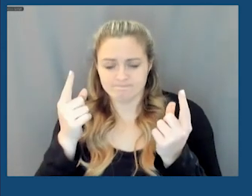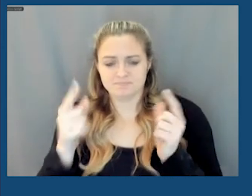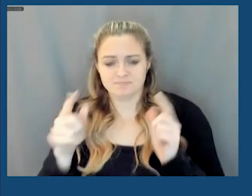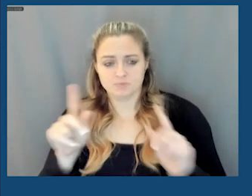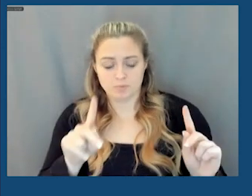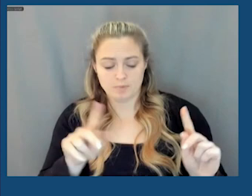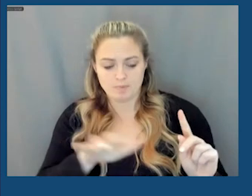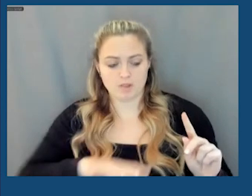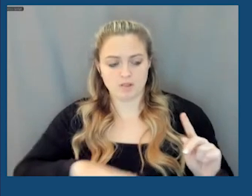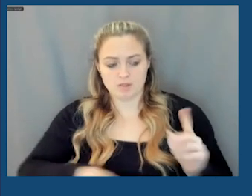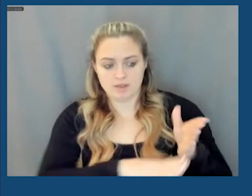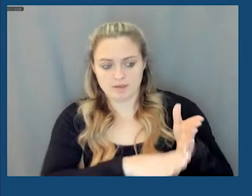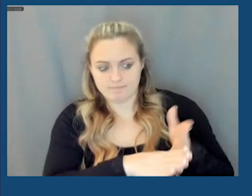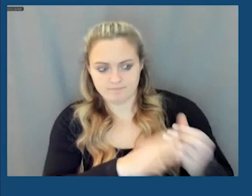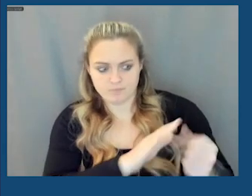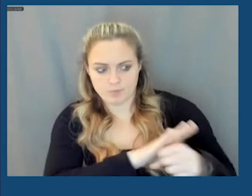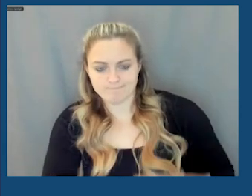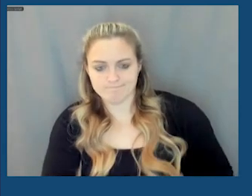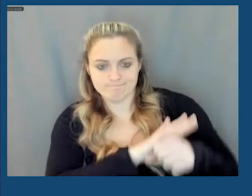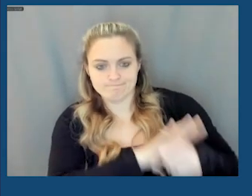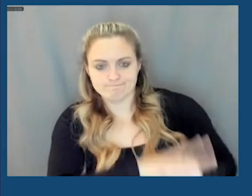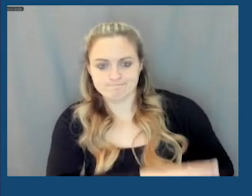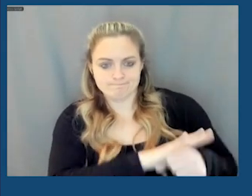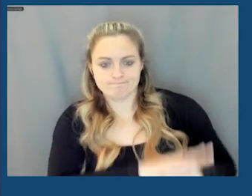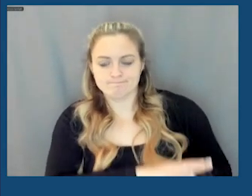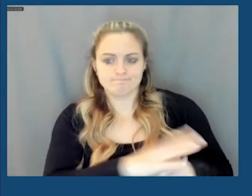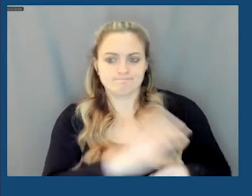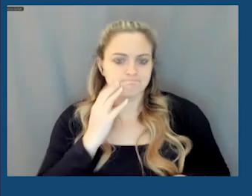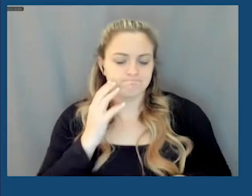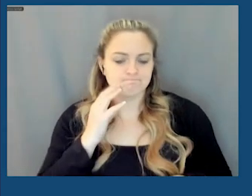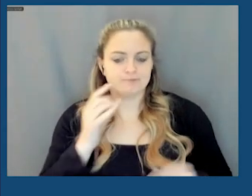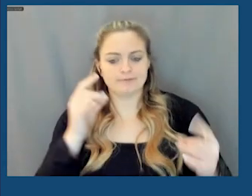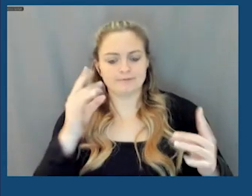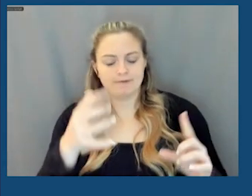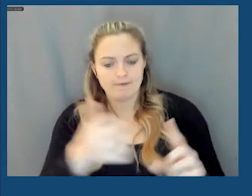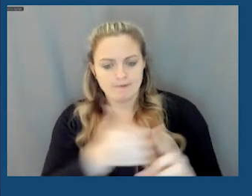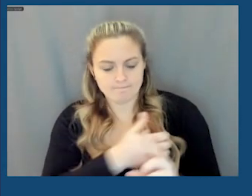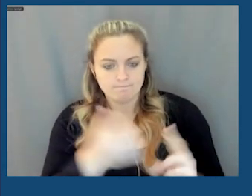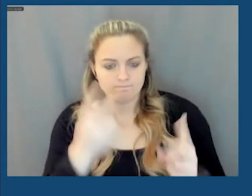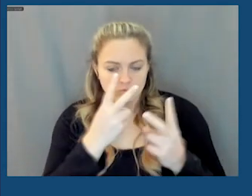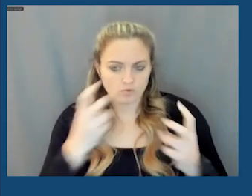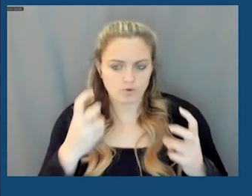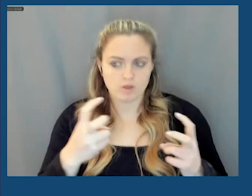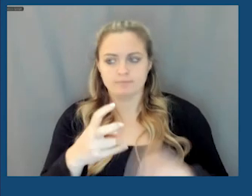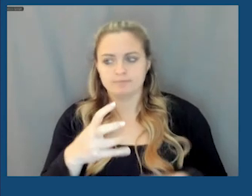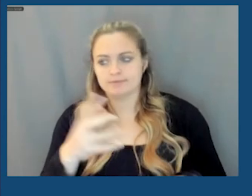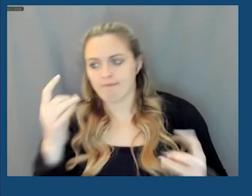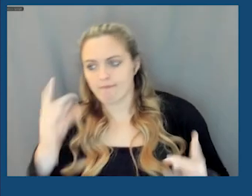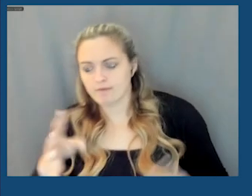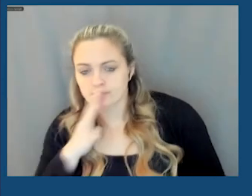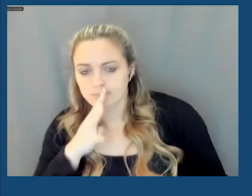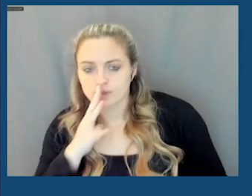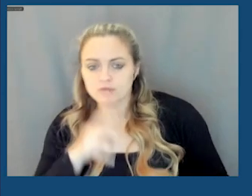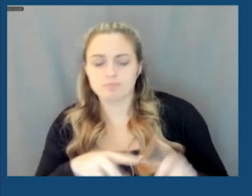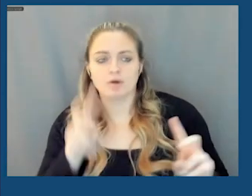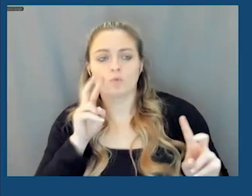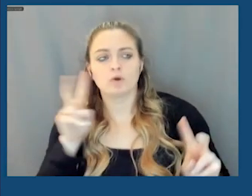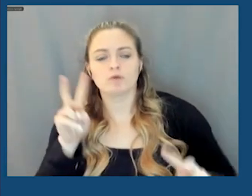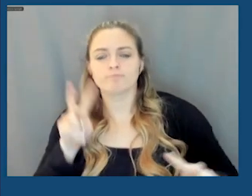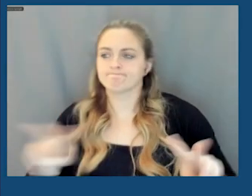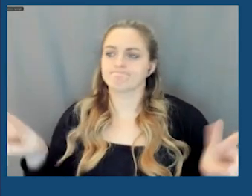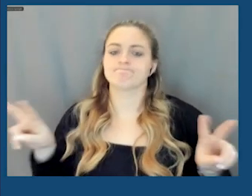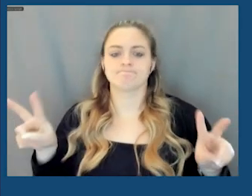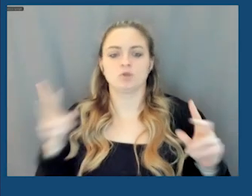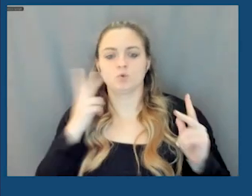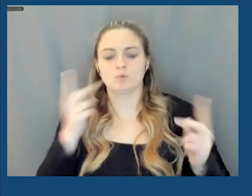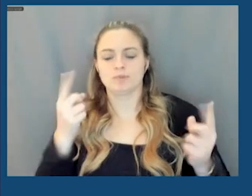who have been subjected to hate crimes and hate speech. But when you look around and think about it, there